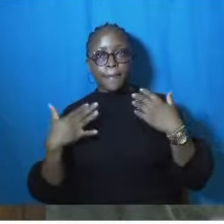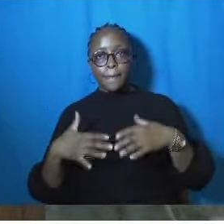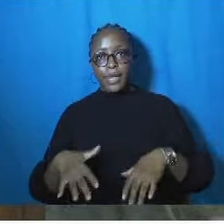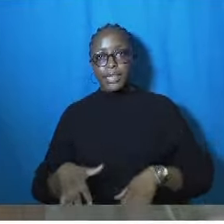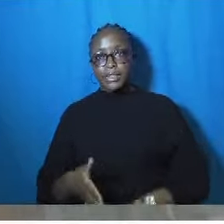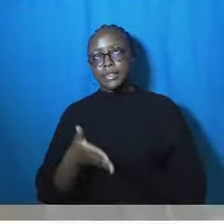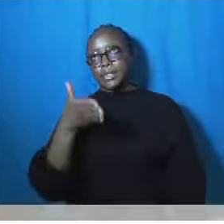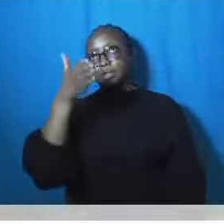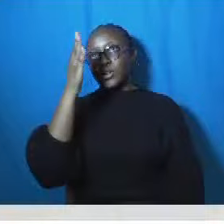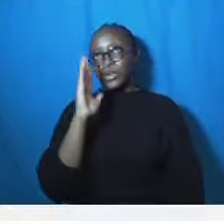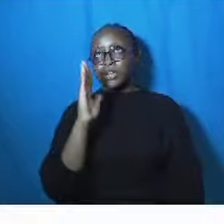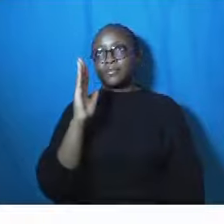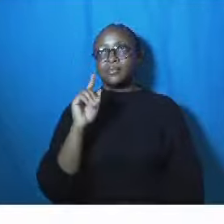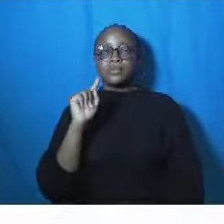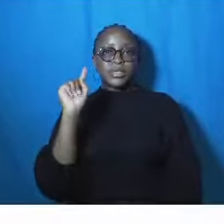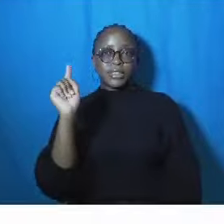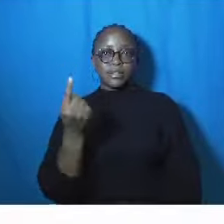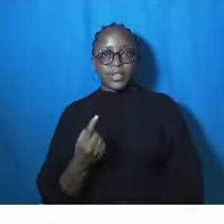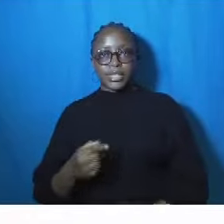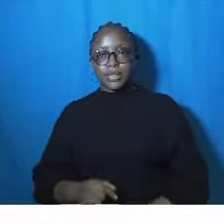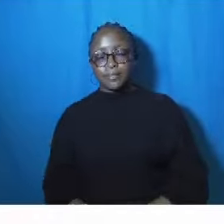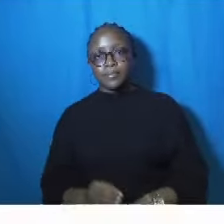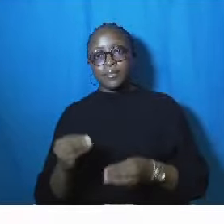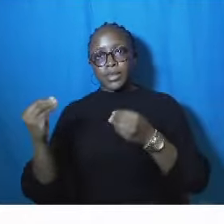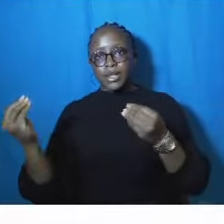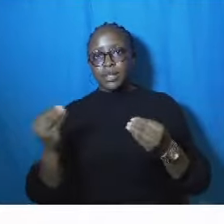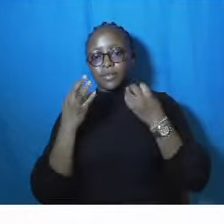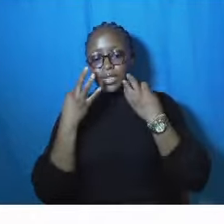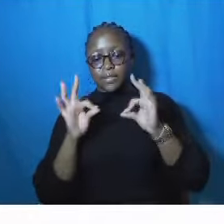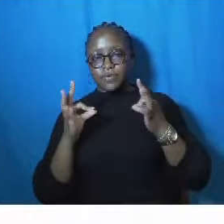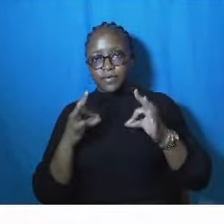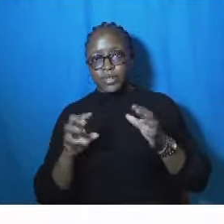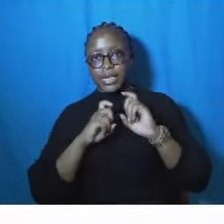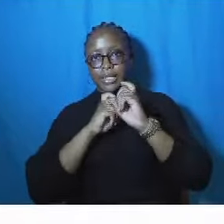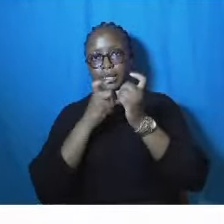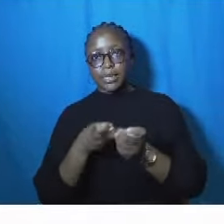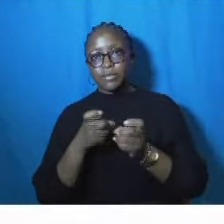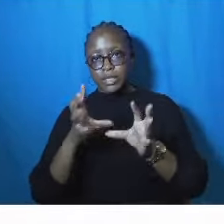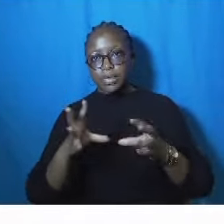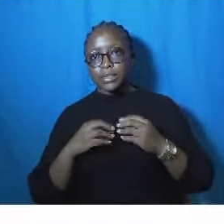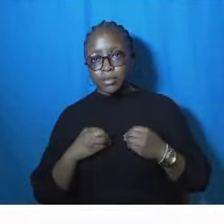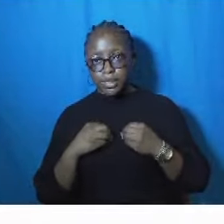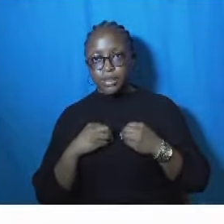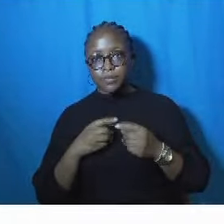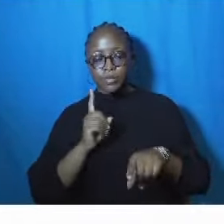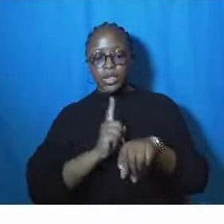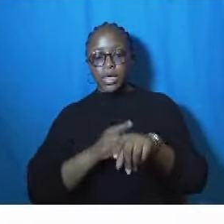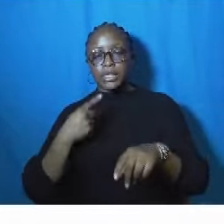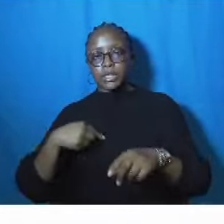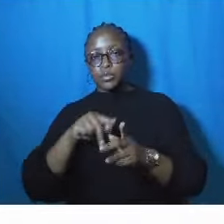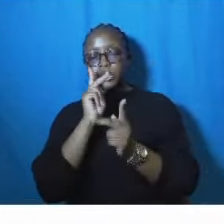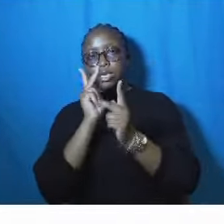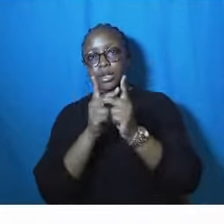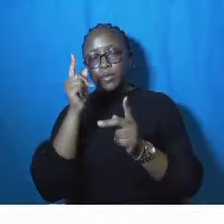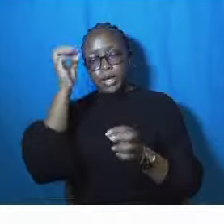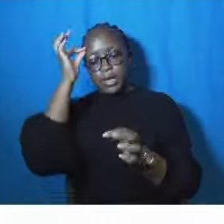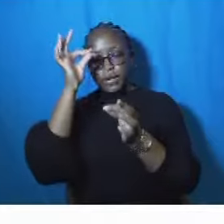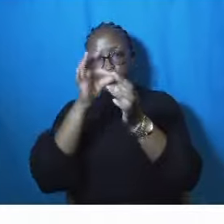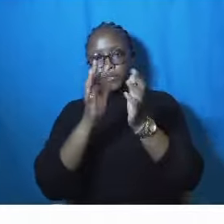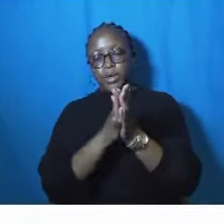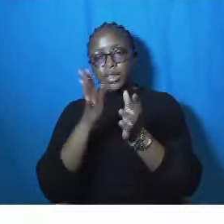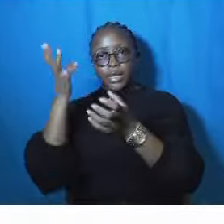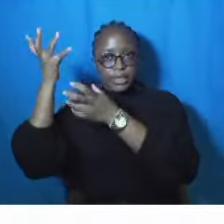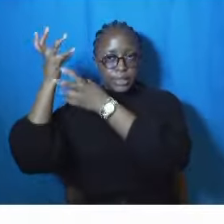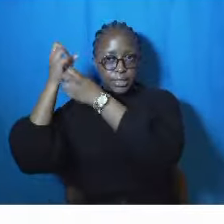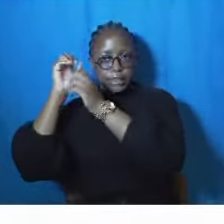First, he gives us the free gift of acceptance when we place our faith and trust in him. Then he